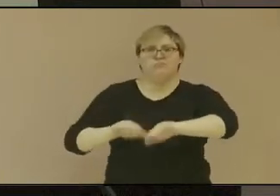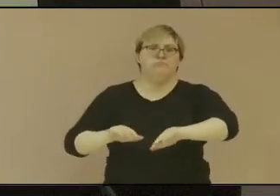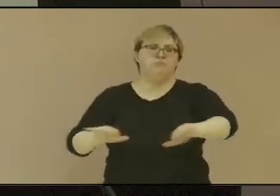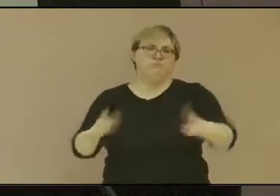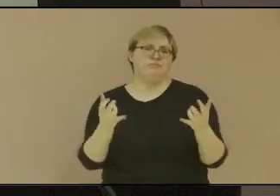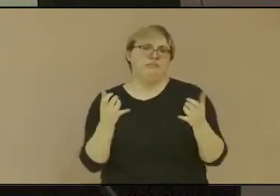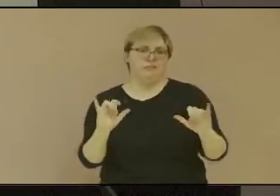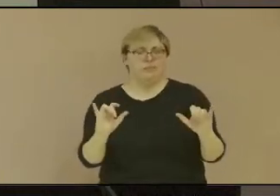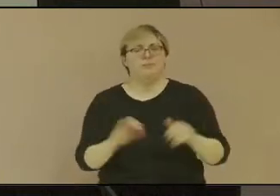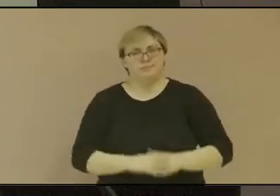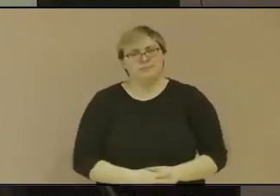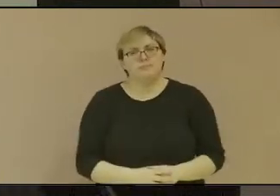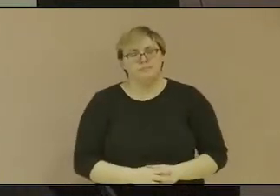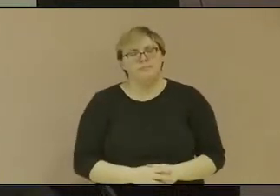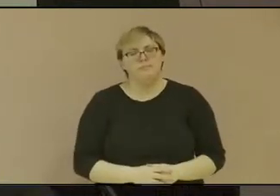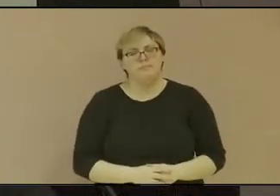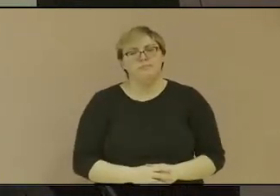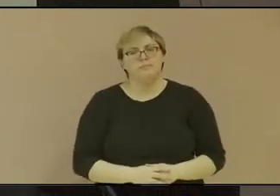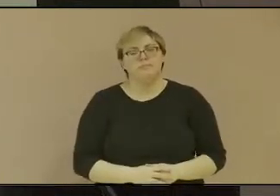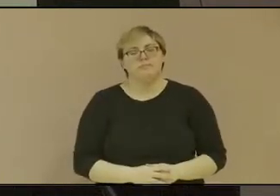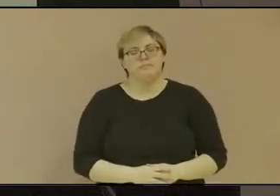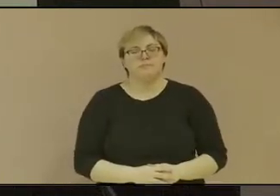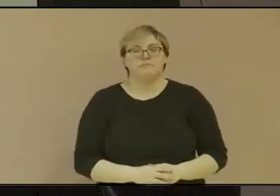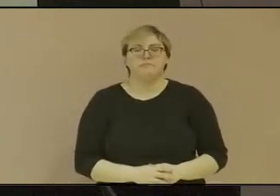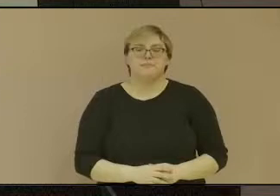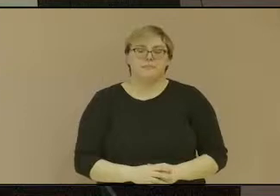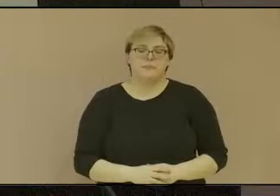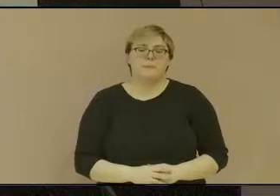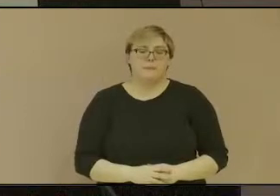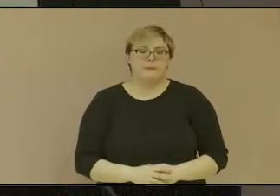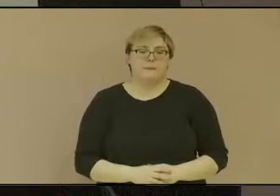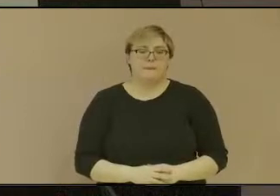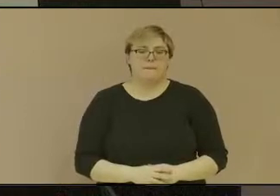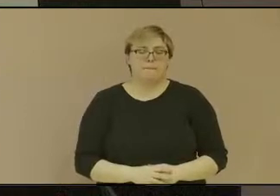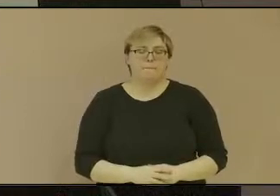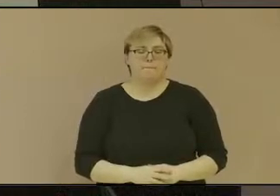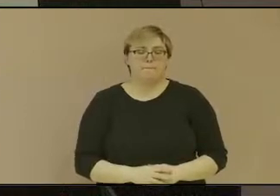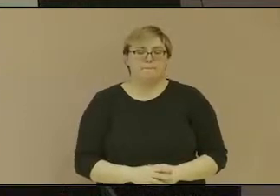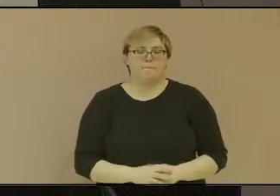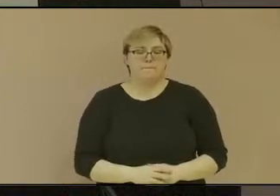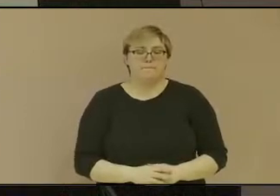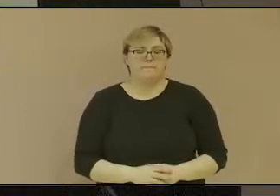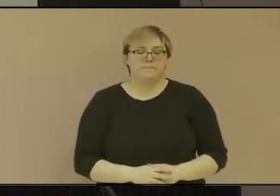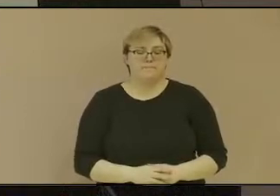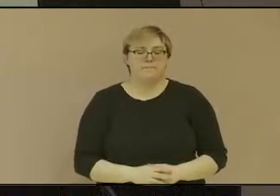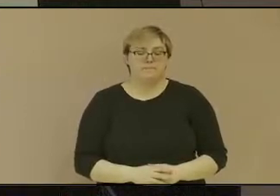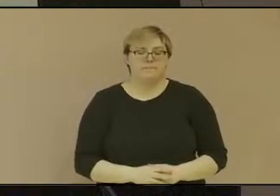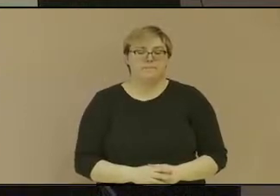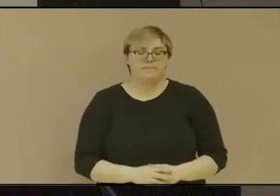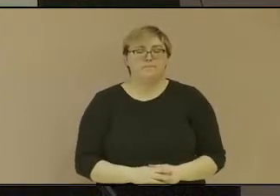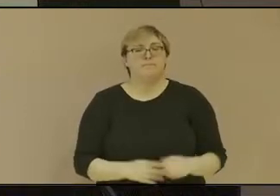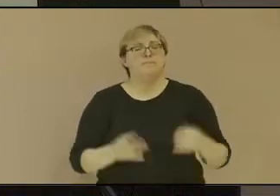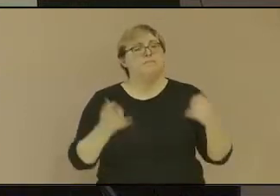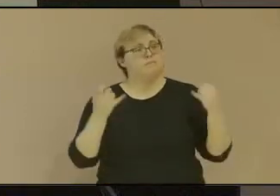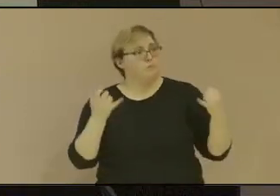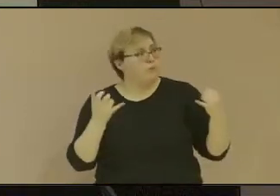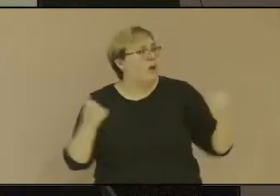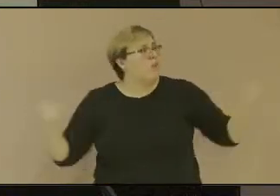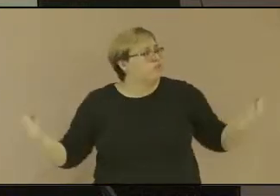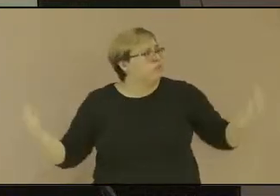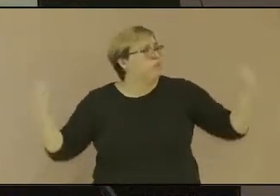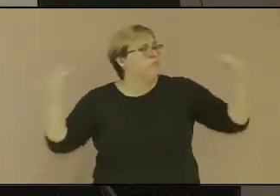build. On that note, we gather here to celebrate Dr.